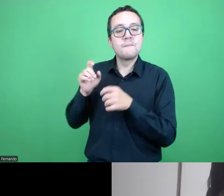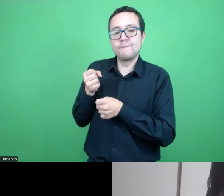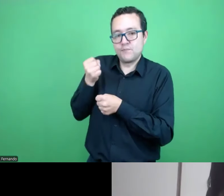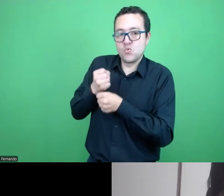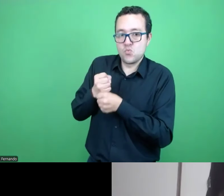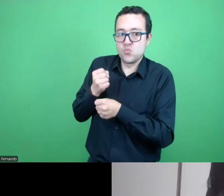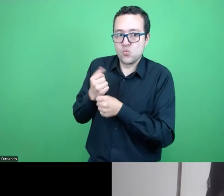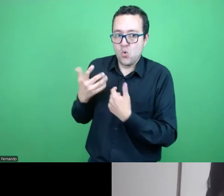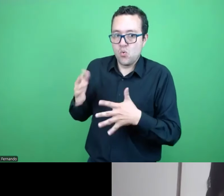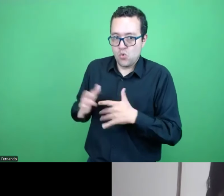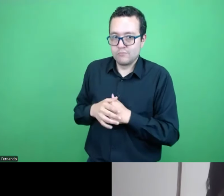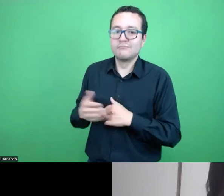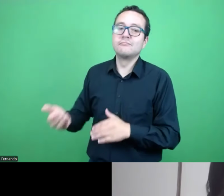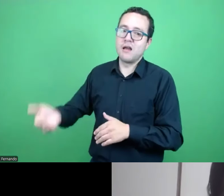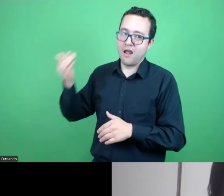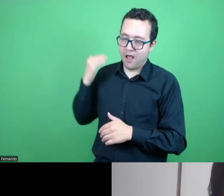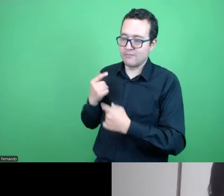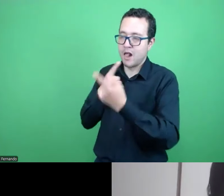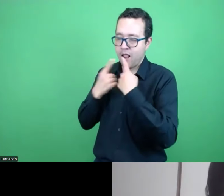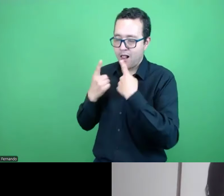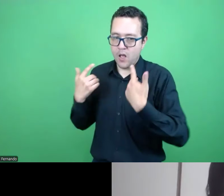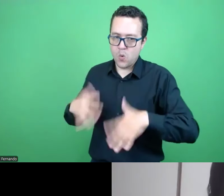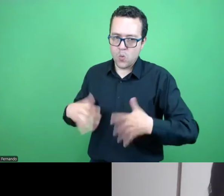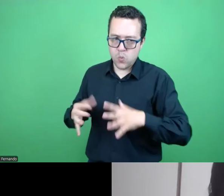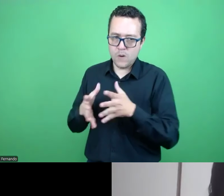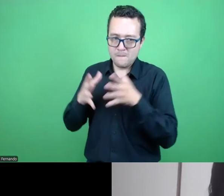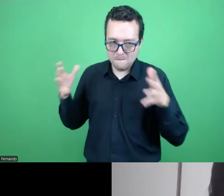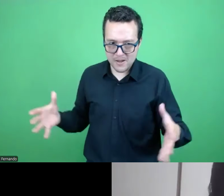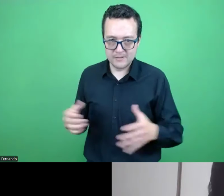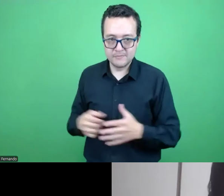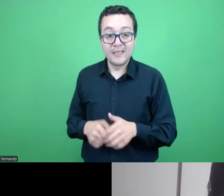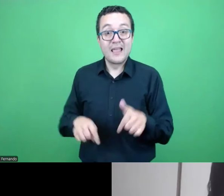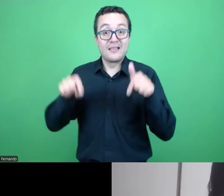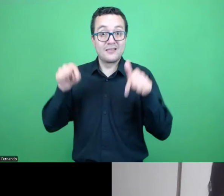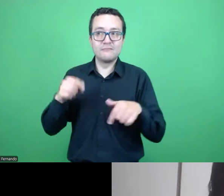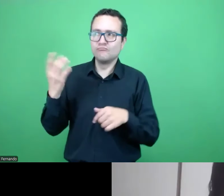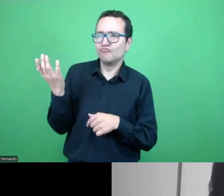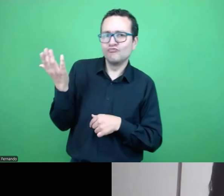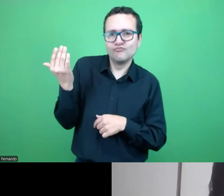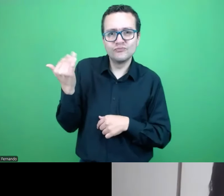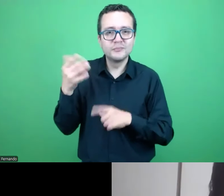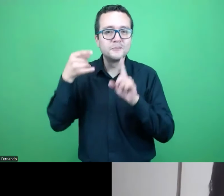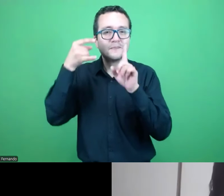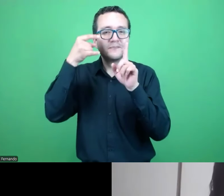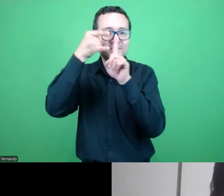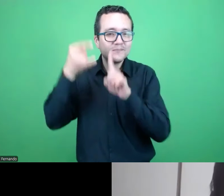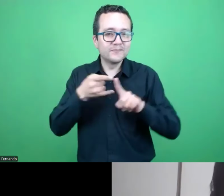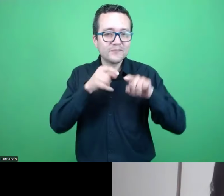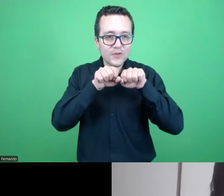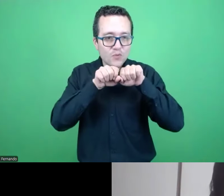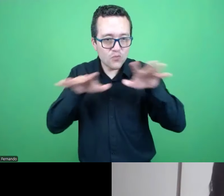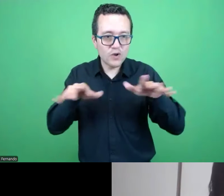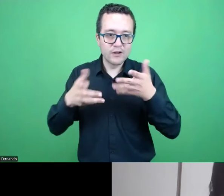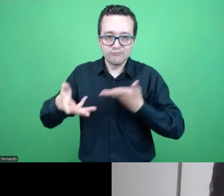had just recently had a webinar with ILO and Special Olympics around this. How do you make sure that employment policies are